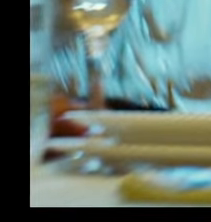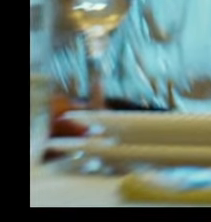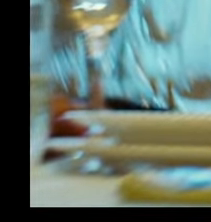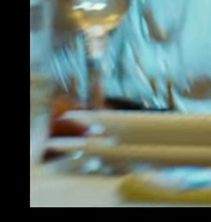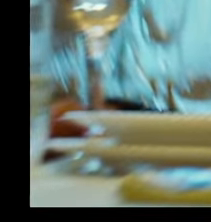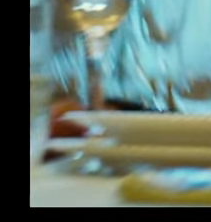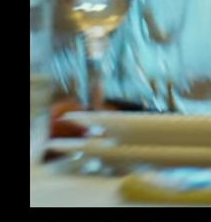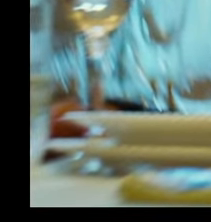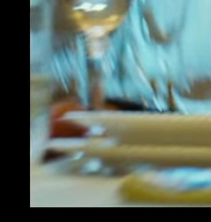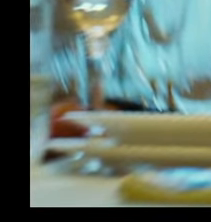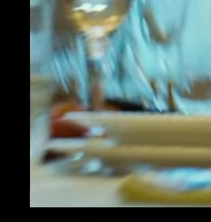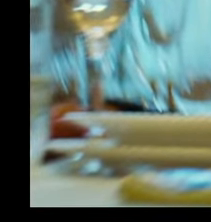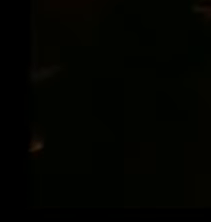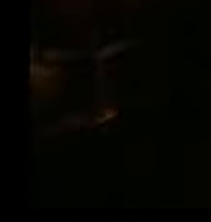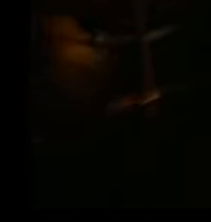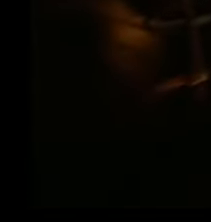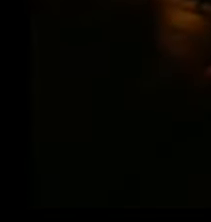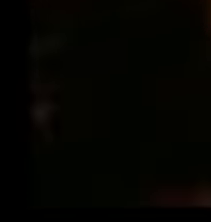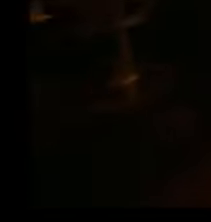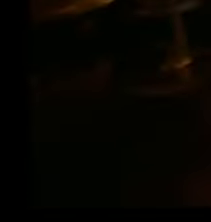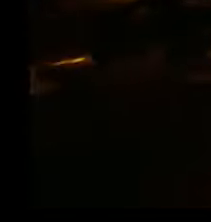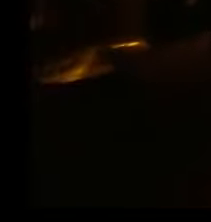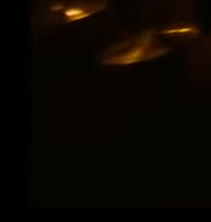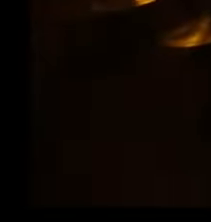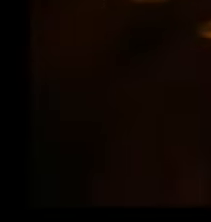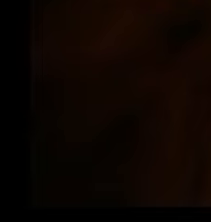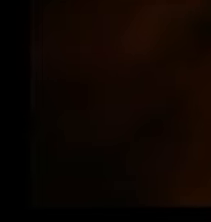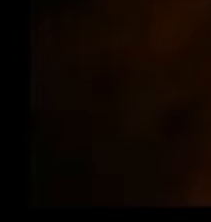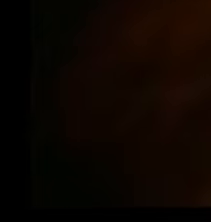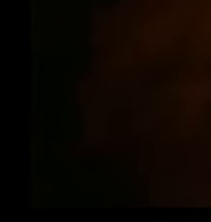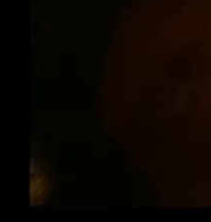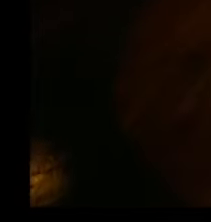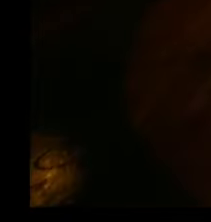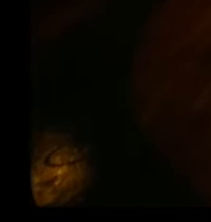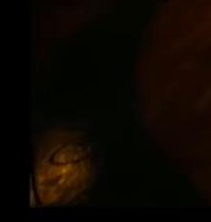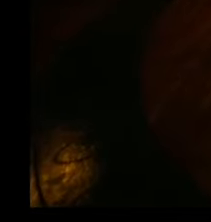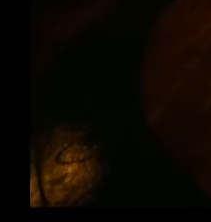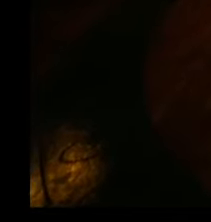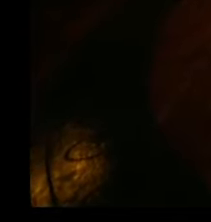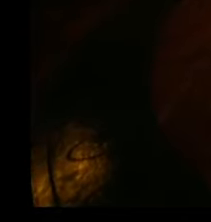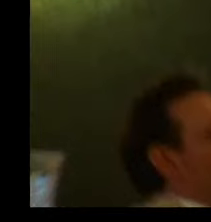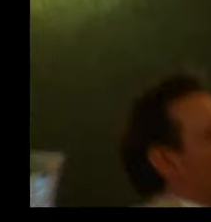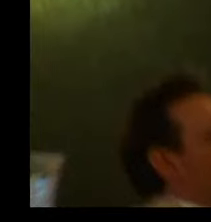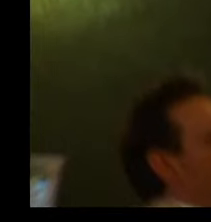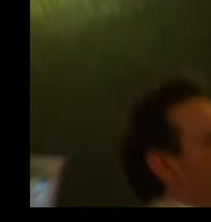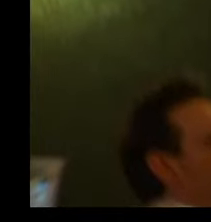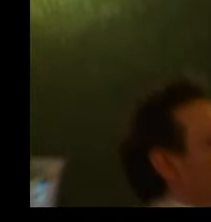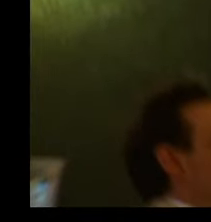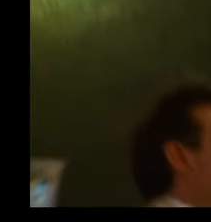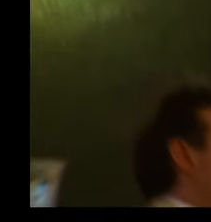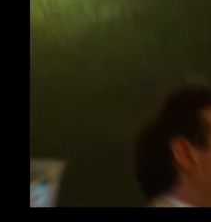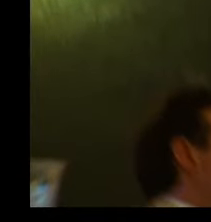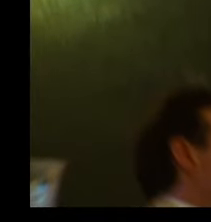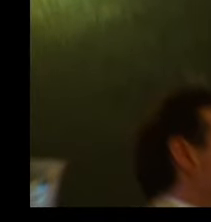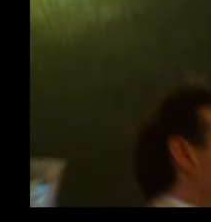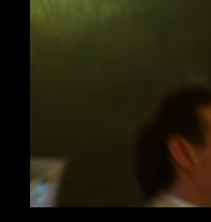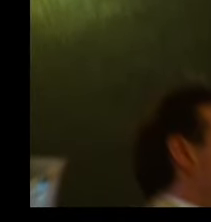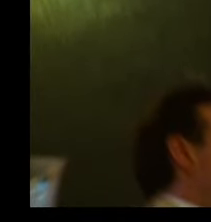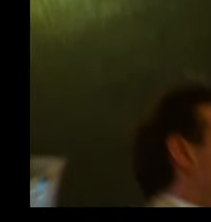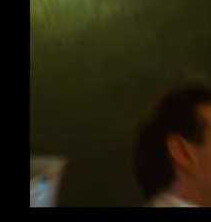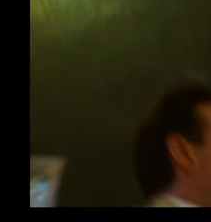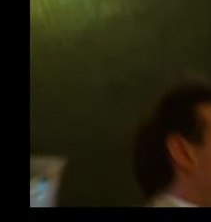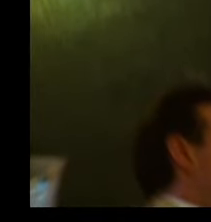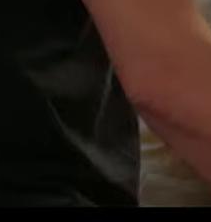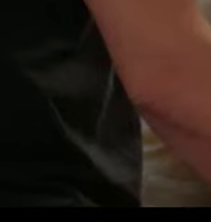I also noticed your hair, just like silk on a translucent, glowing egg. That is fancy words